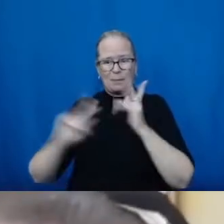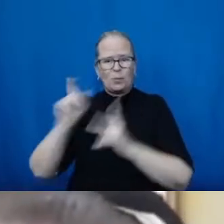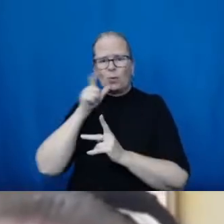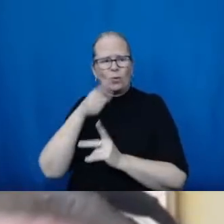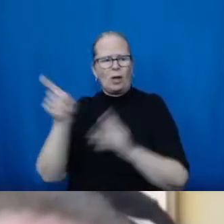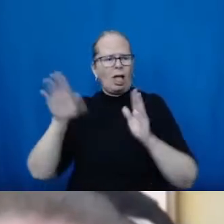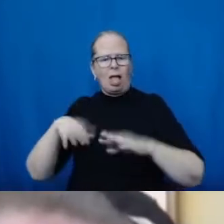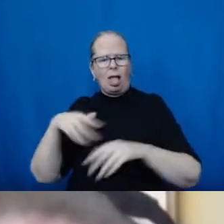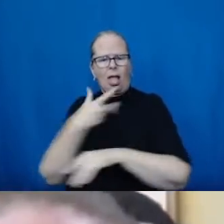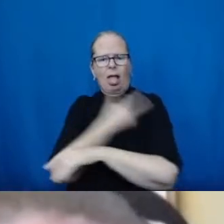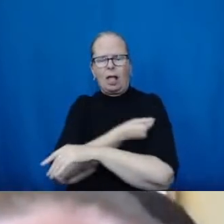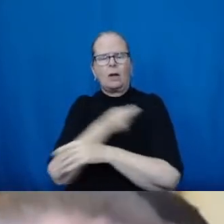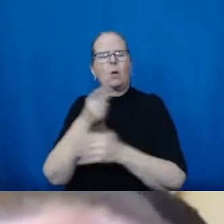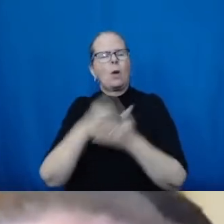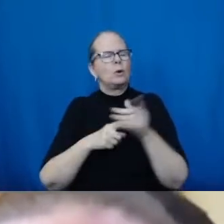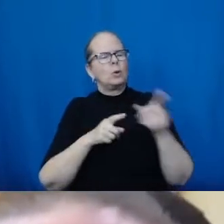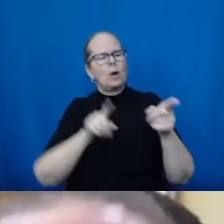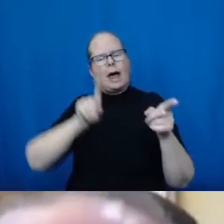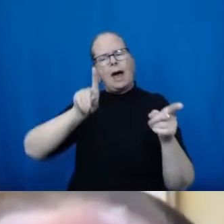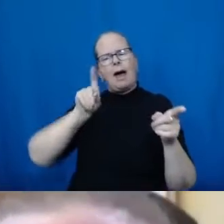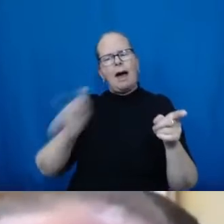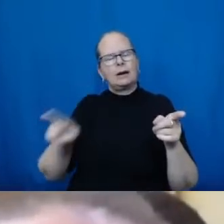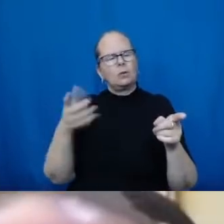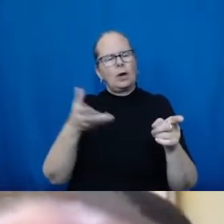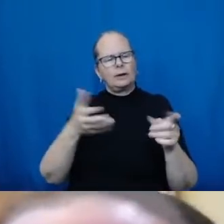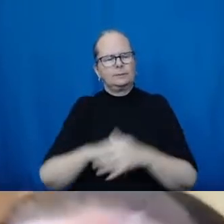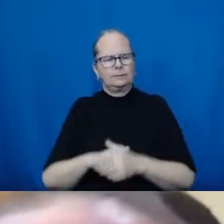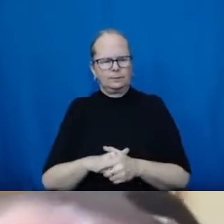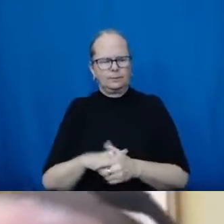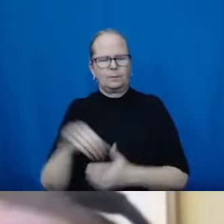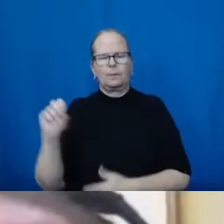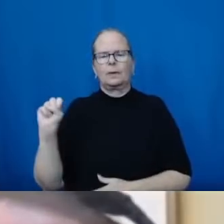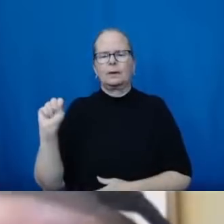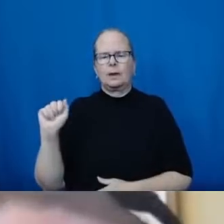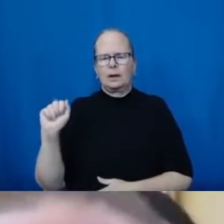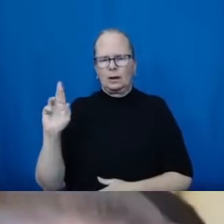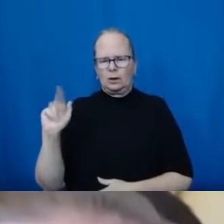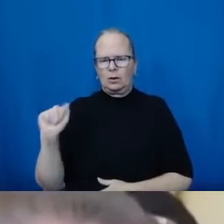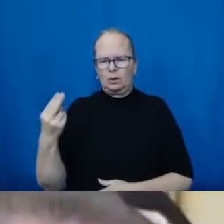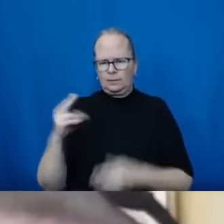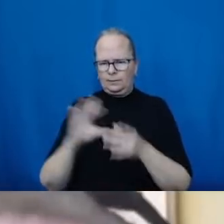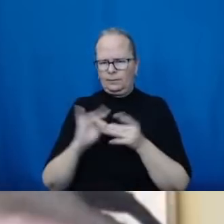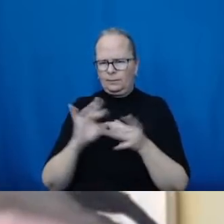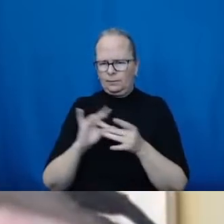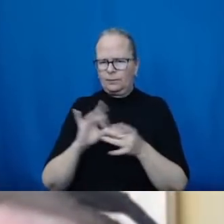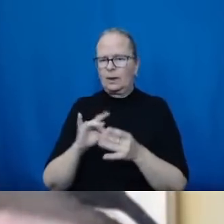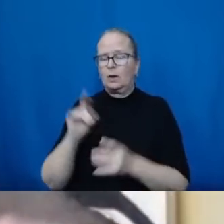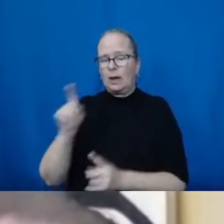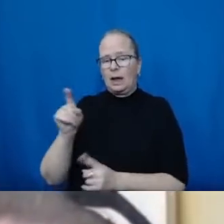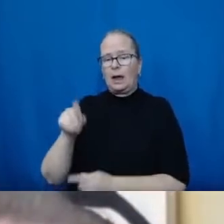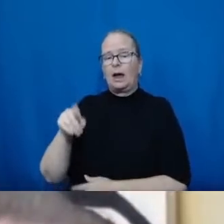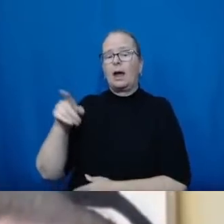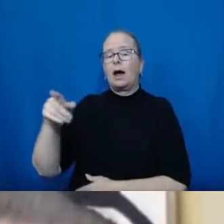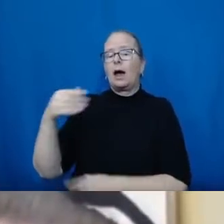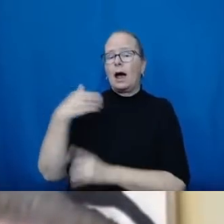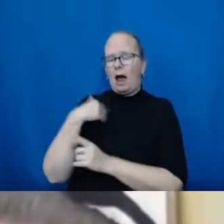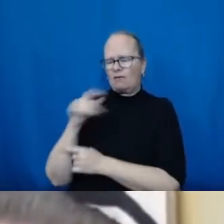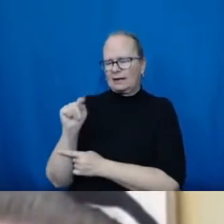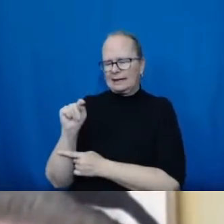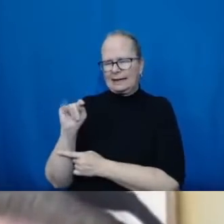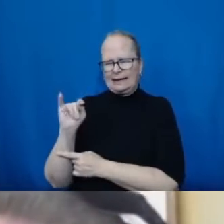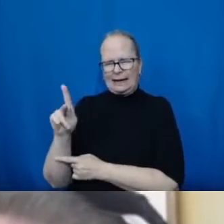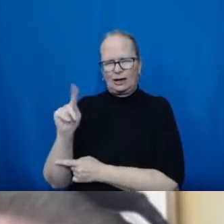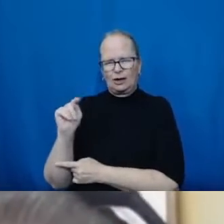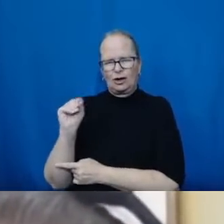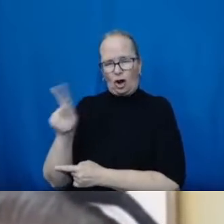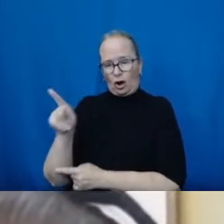found a TikTok. We can discuss later whether TikTok is a valuable source of information, but it is a good way for getting ideas for starting these conversations. And